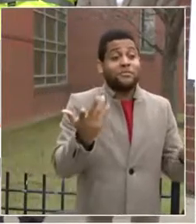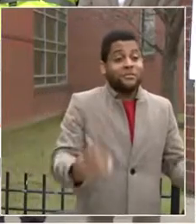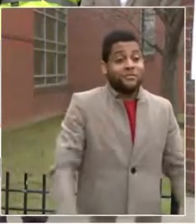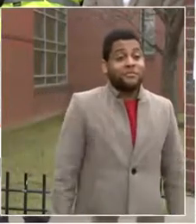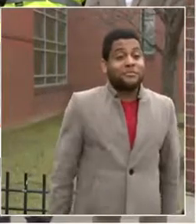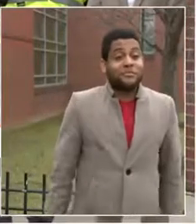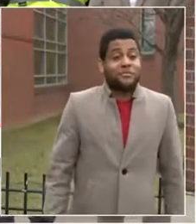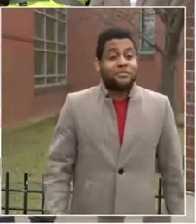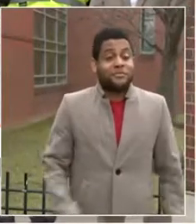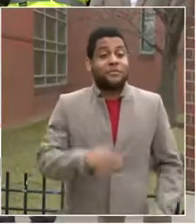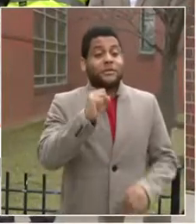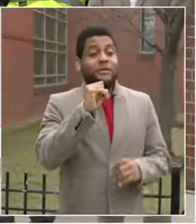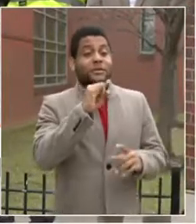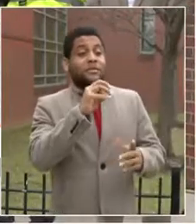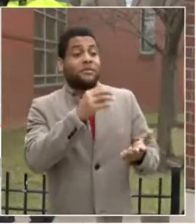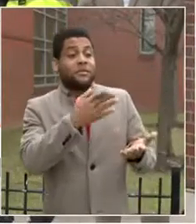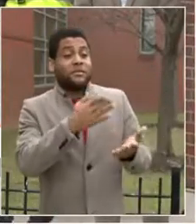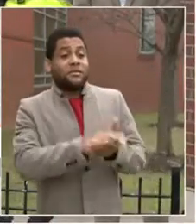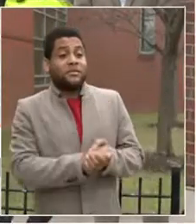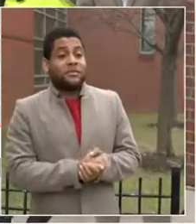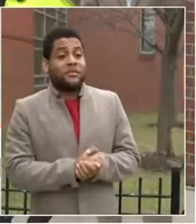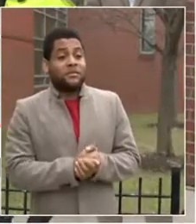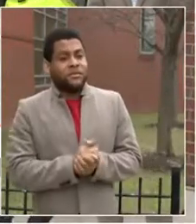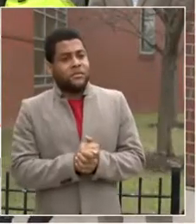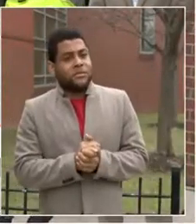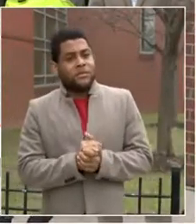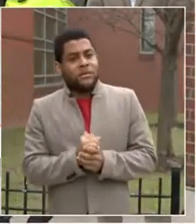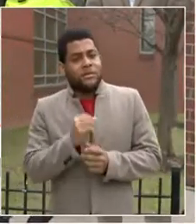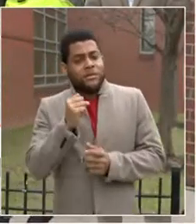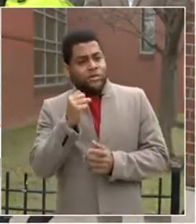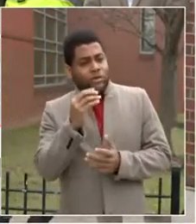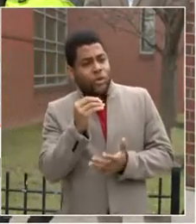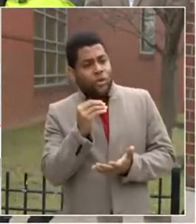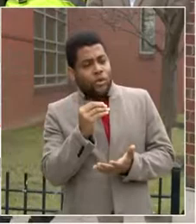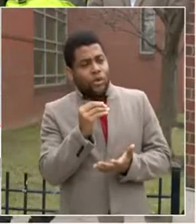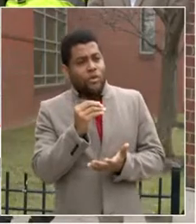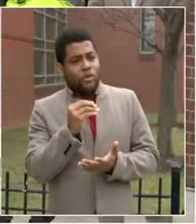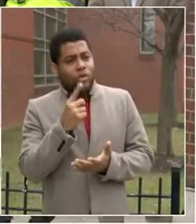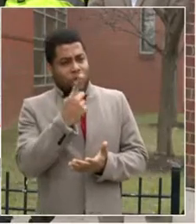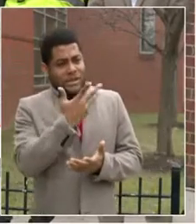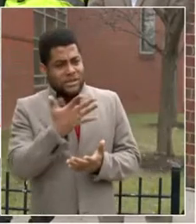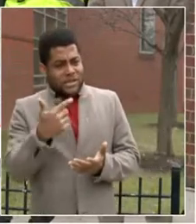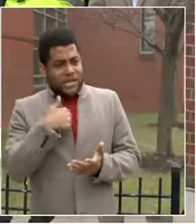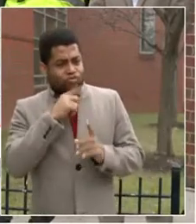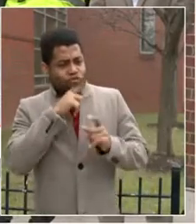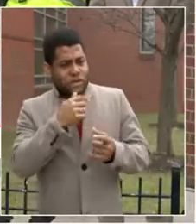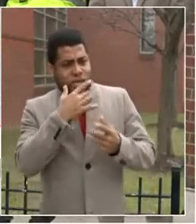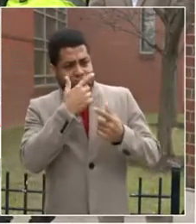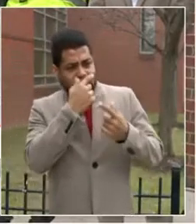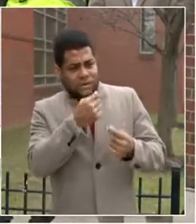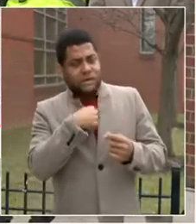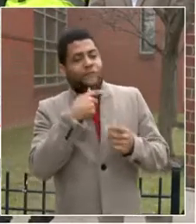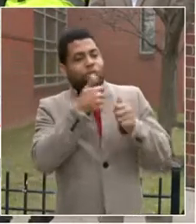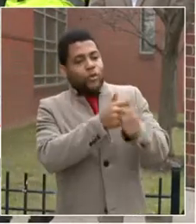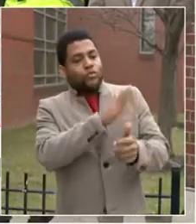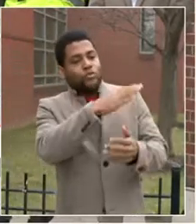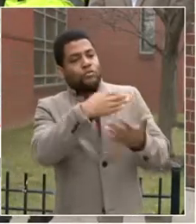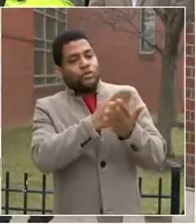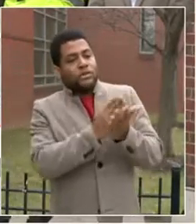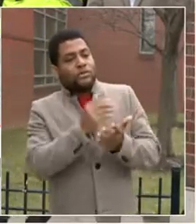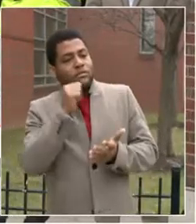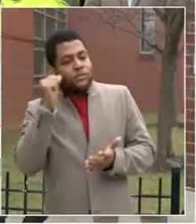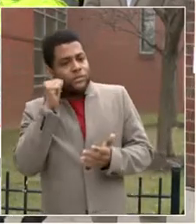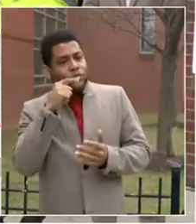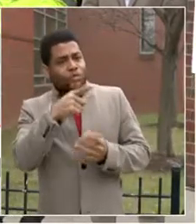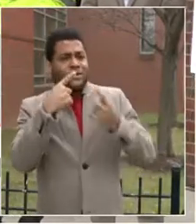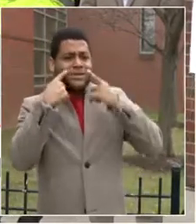Sam. Mayor, one of the things I was kind of interested in yesterday, I followed your budget, and you announced that you had brought, I